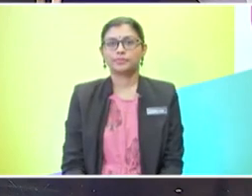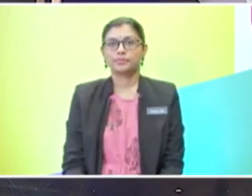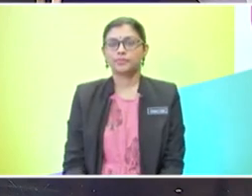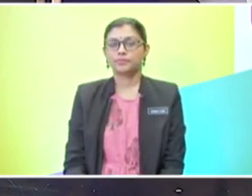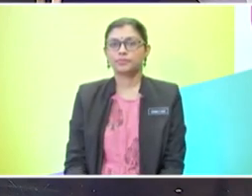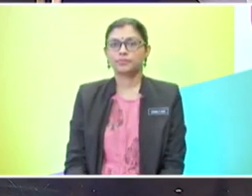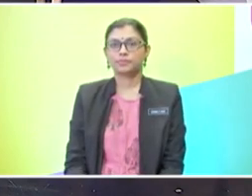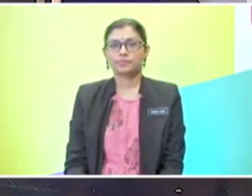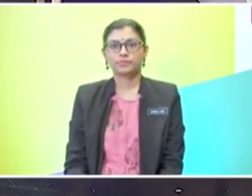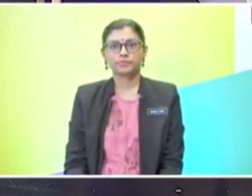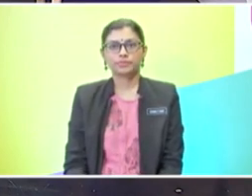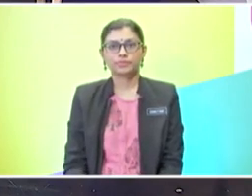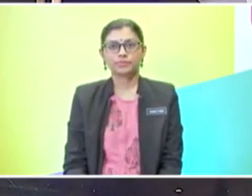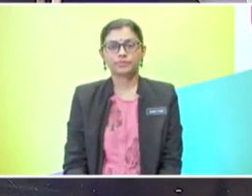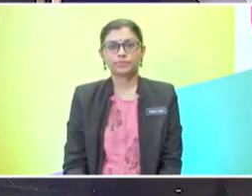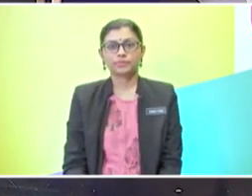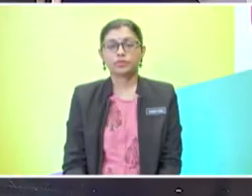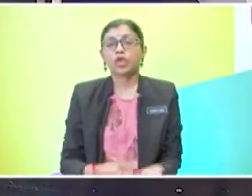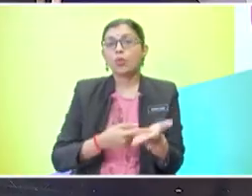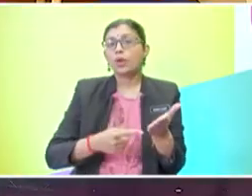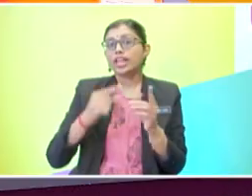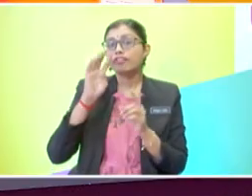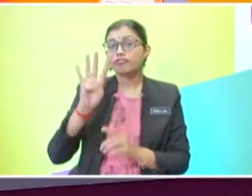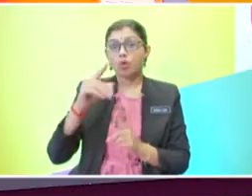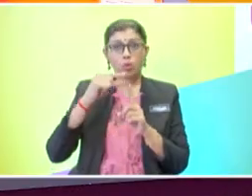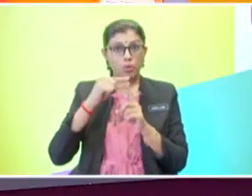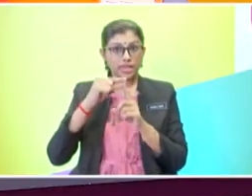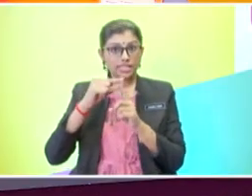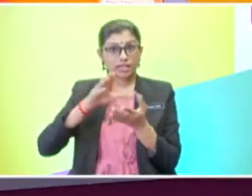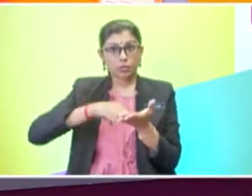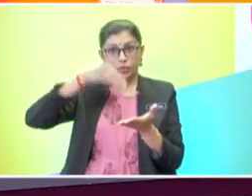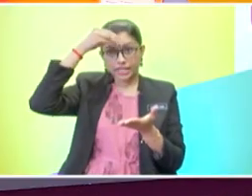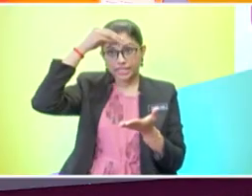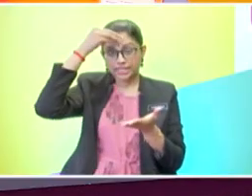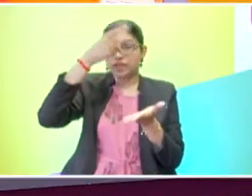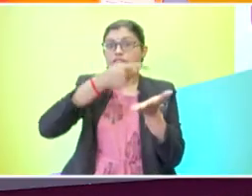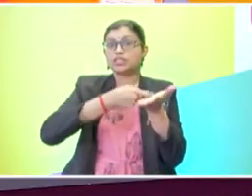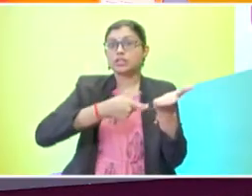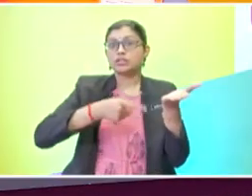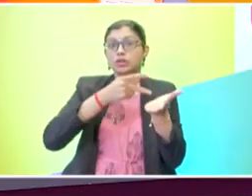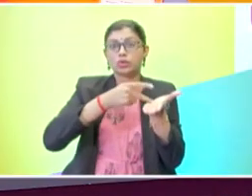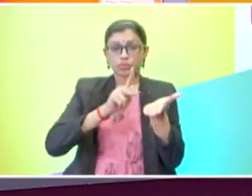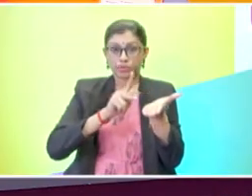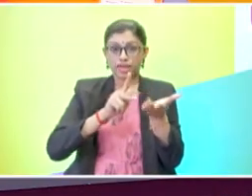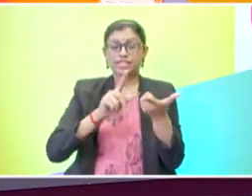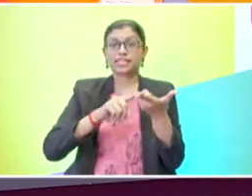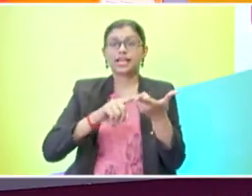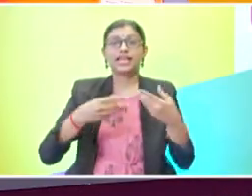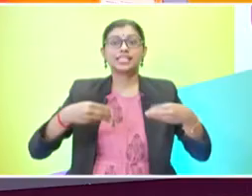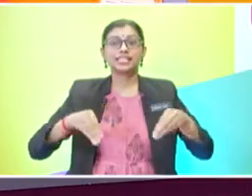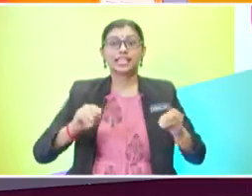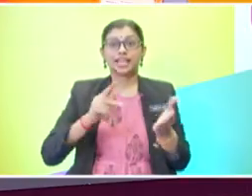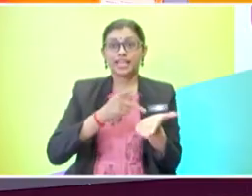just now. Mm-hmm. What are the four terms we learned? The four terms that we learned are the cost price, selling price, profit